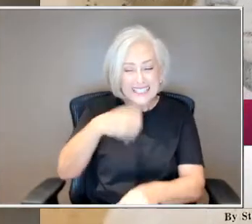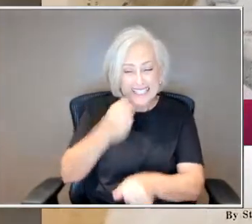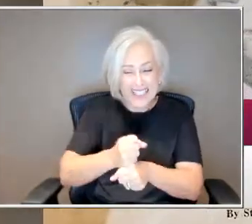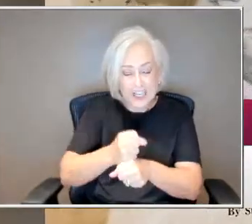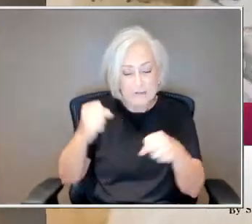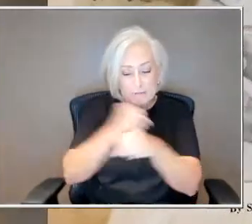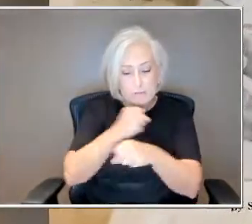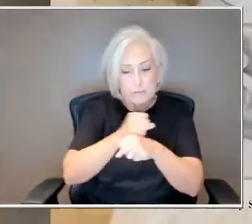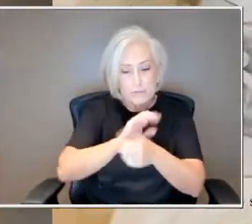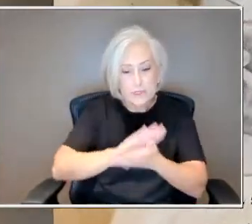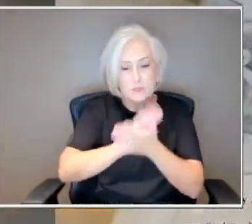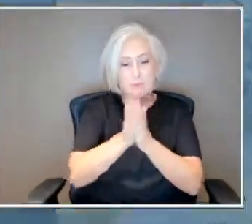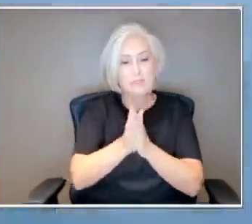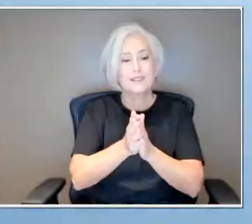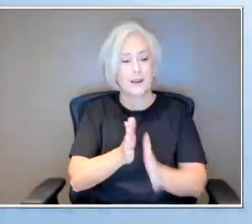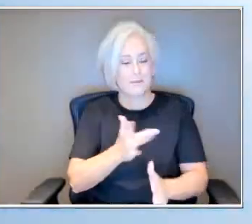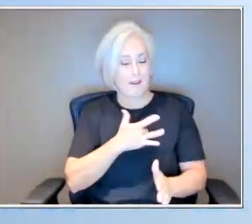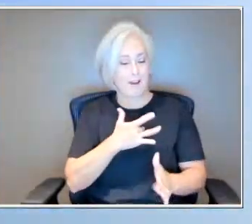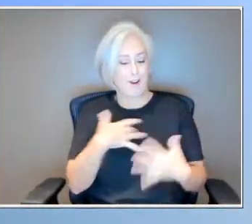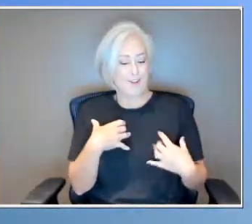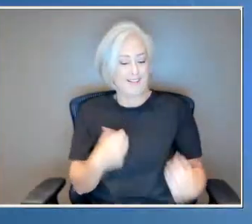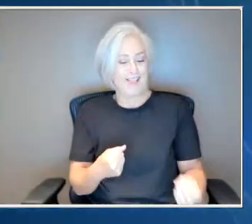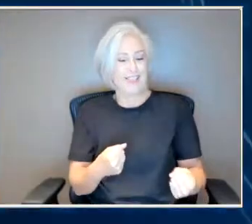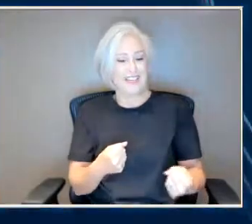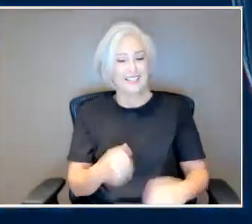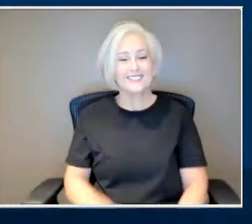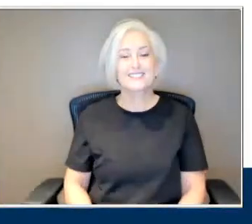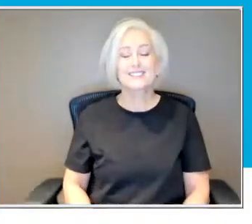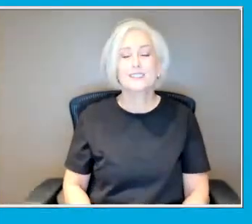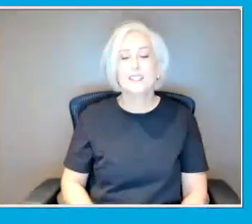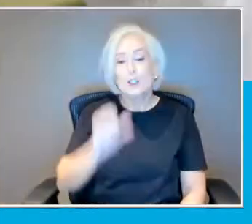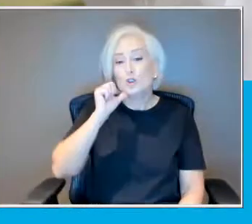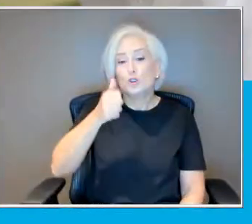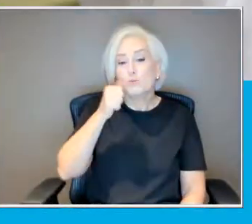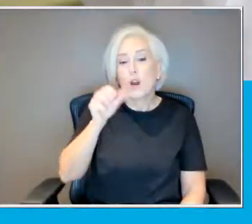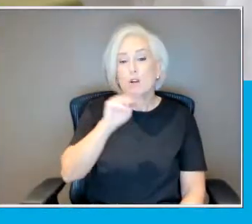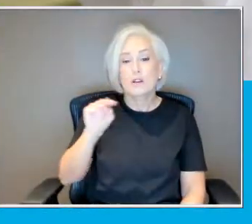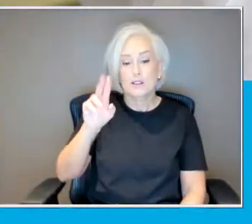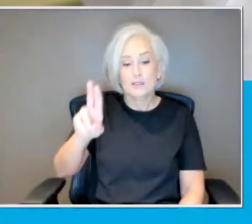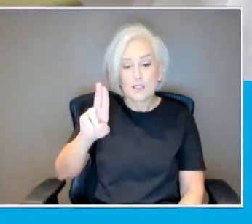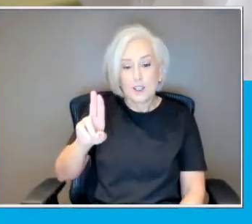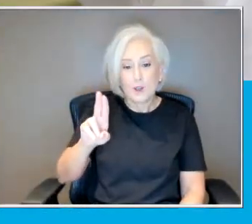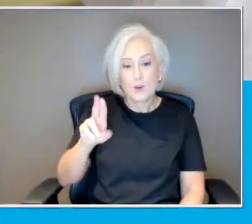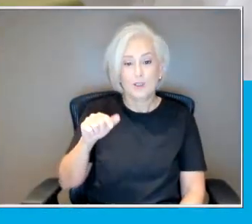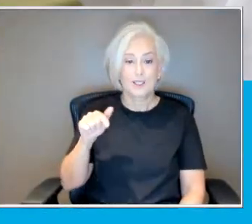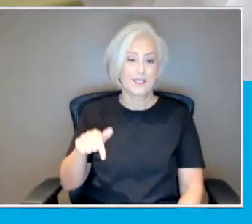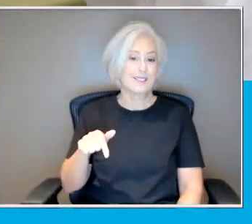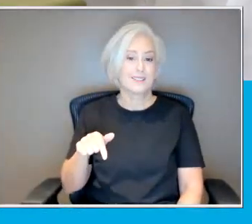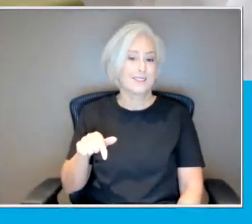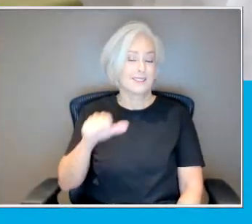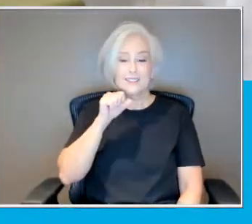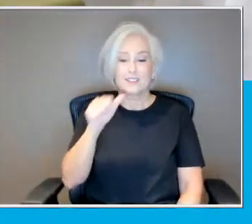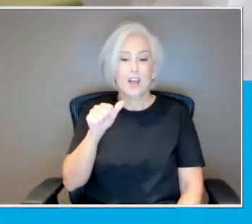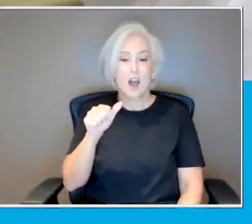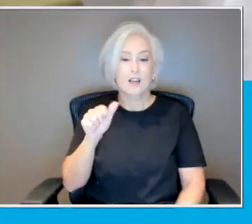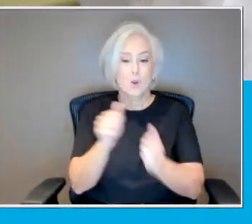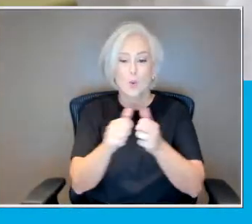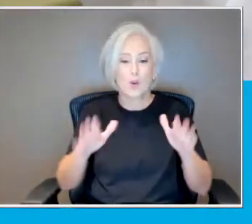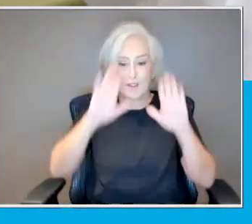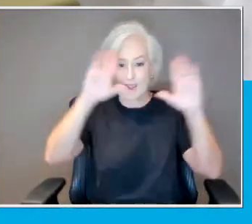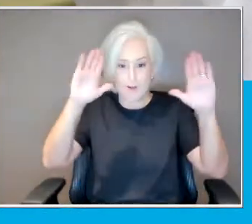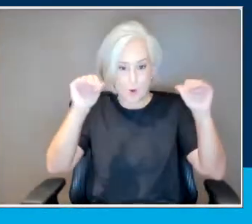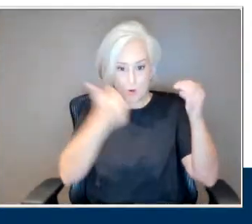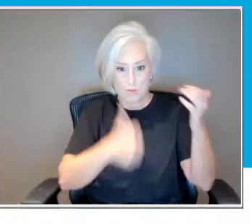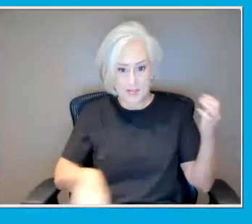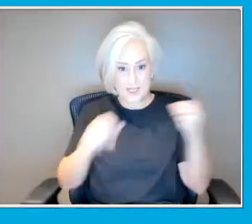8 a.m. Coming up tomorrow on the Morning Medical Update. This is not a hopeless condition anymore. And that's an